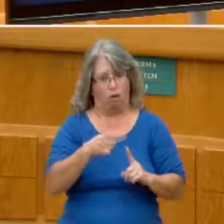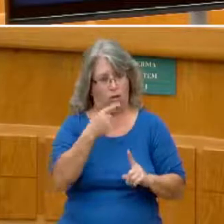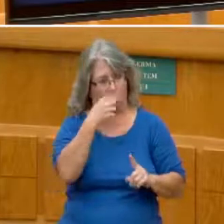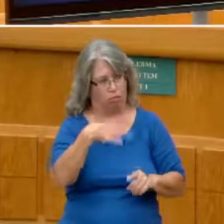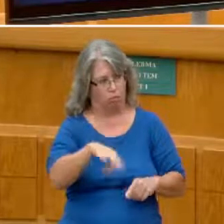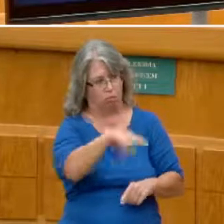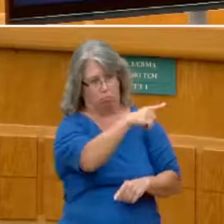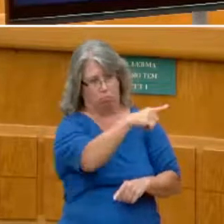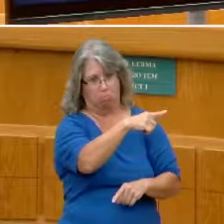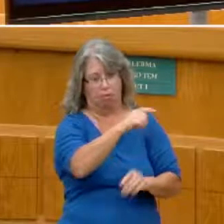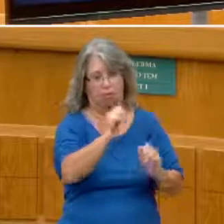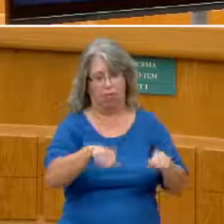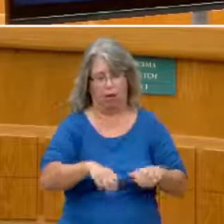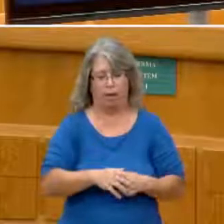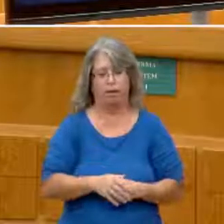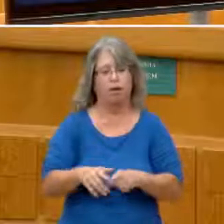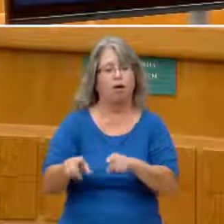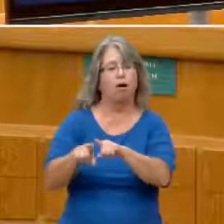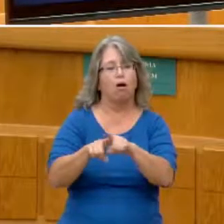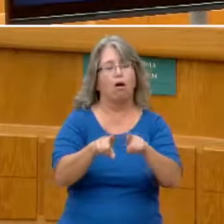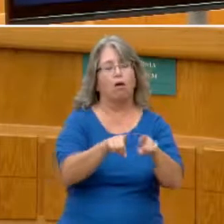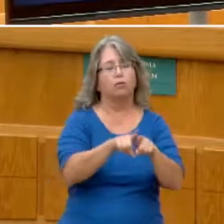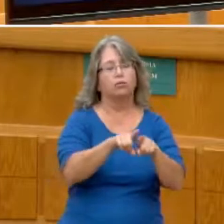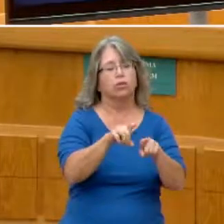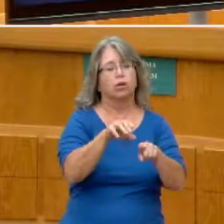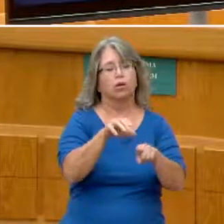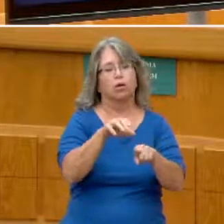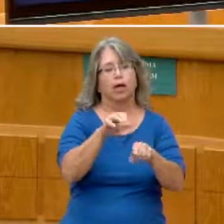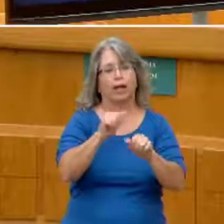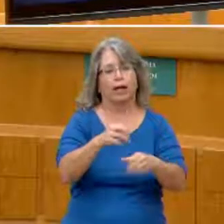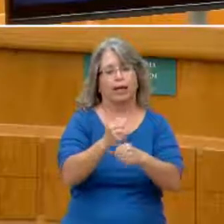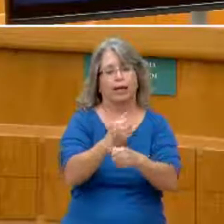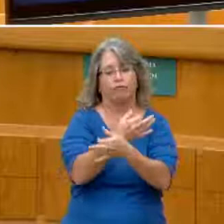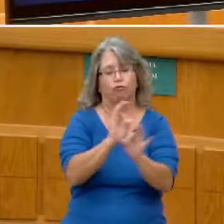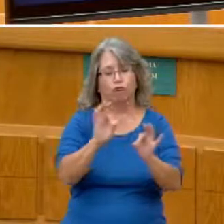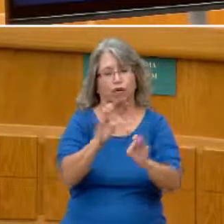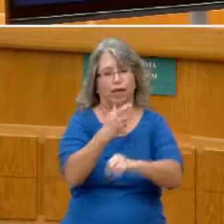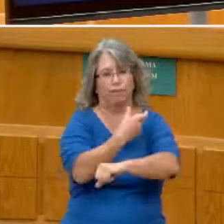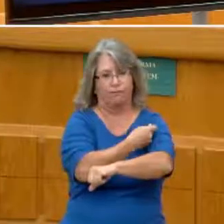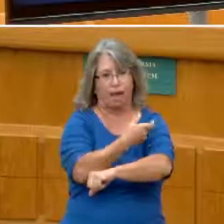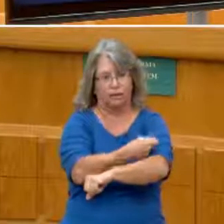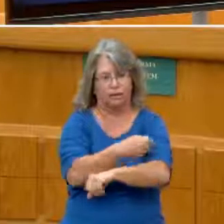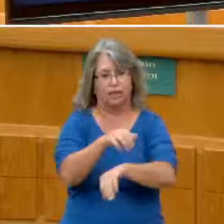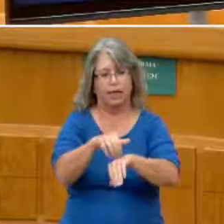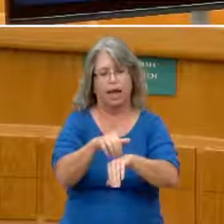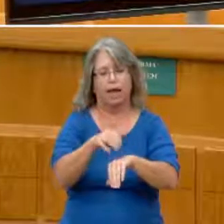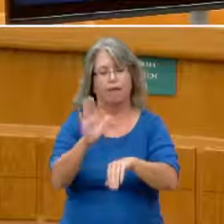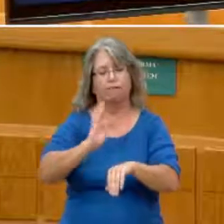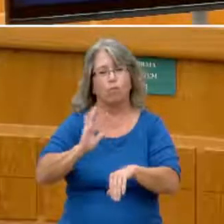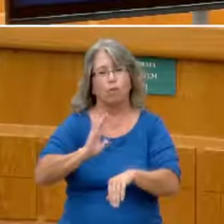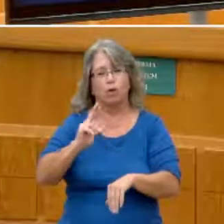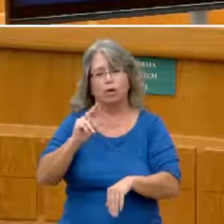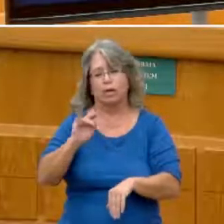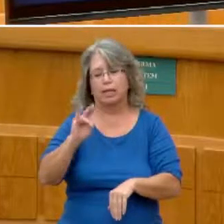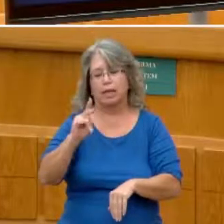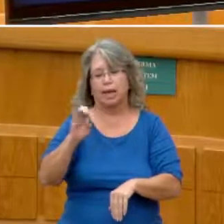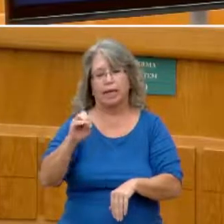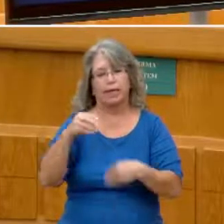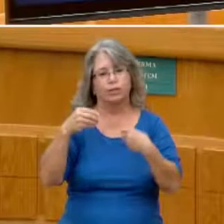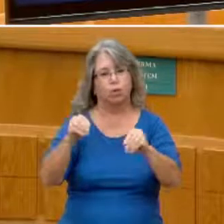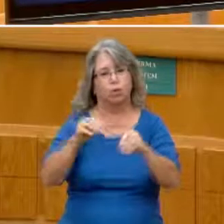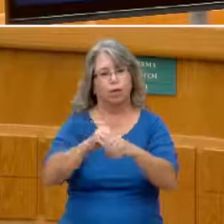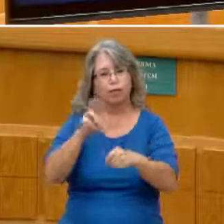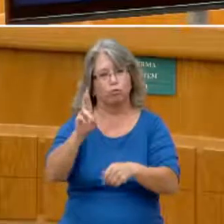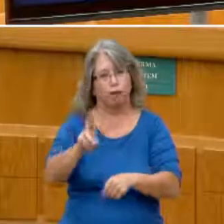free vaccine at the former Nike store at the outlets of Corpus Christi Bay in Robstown. And for